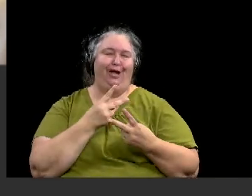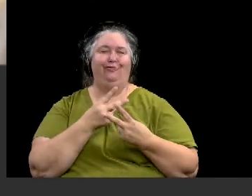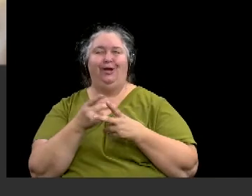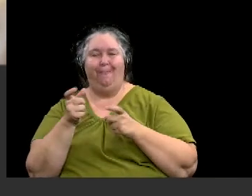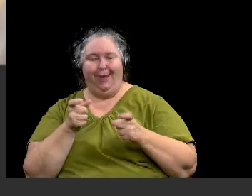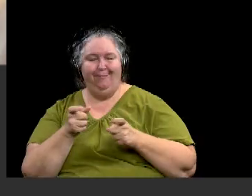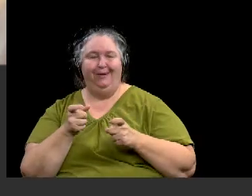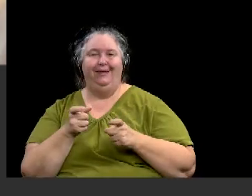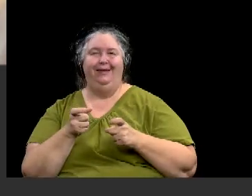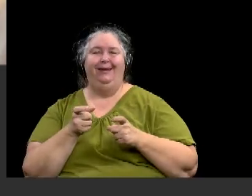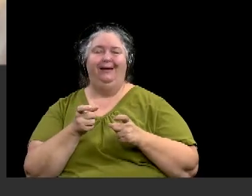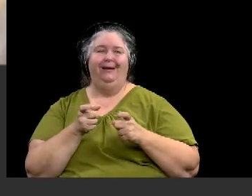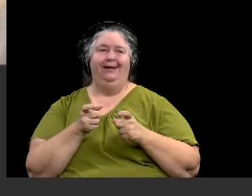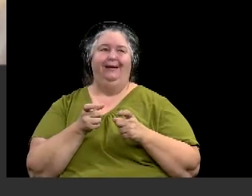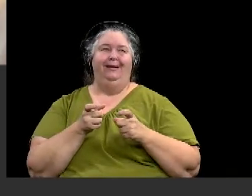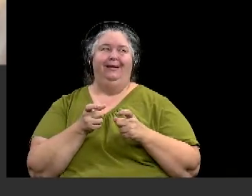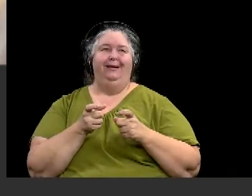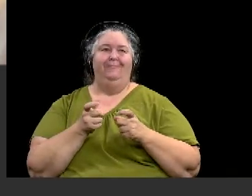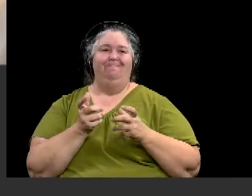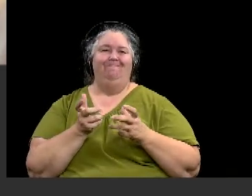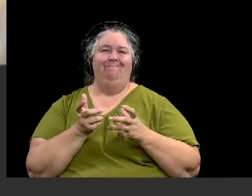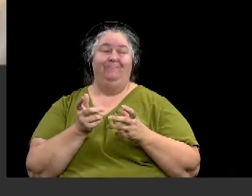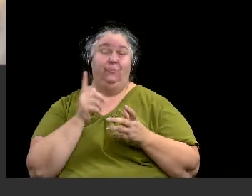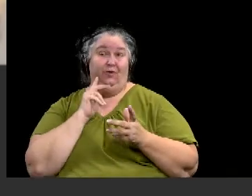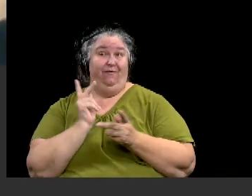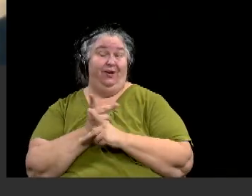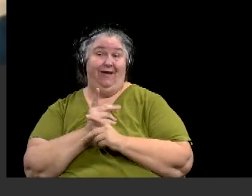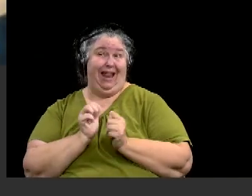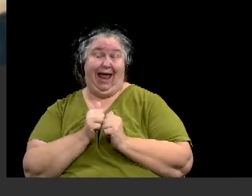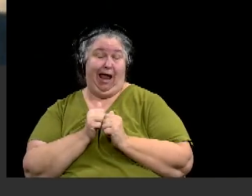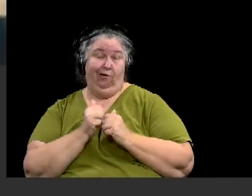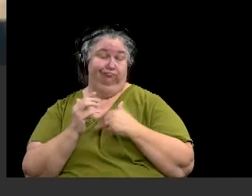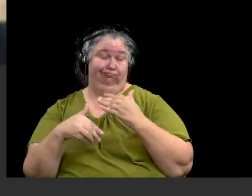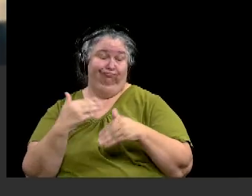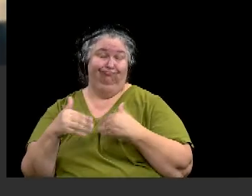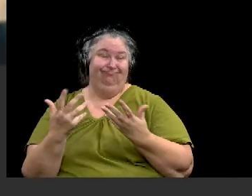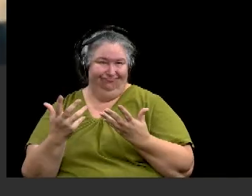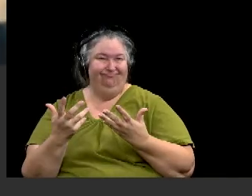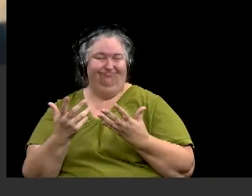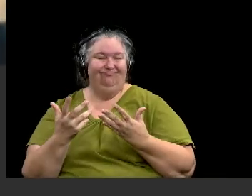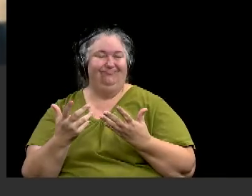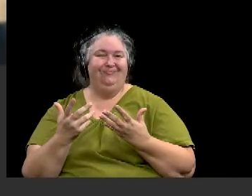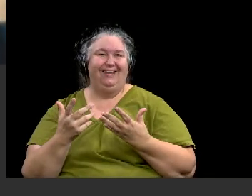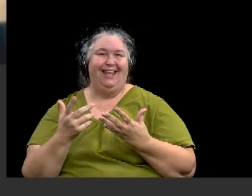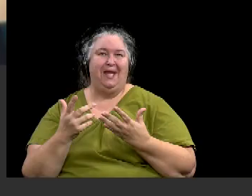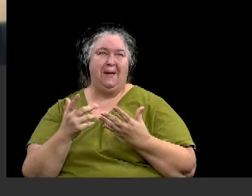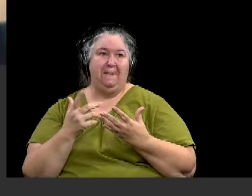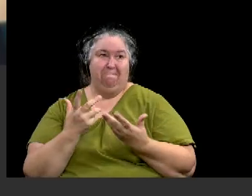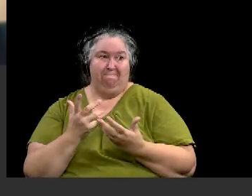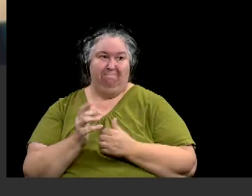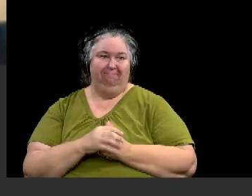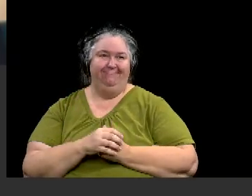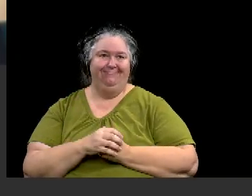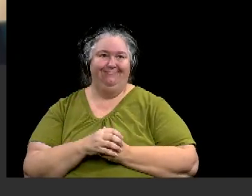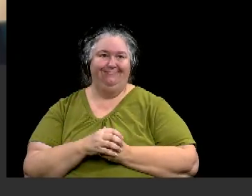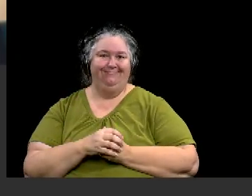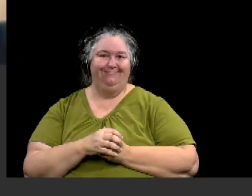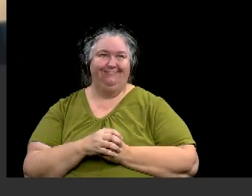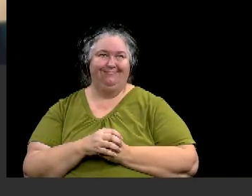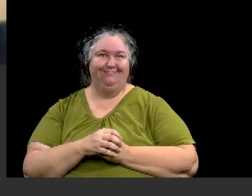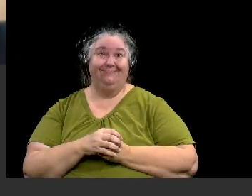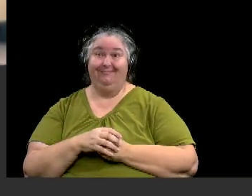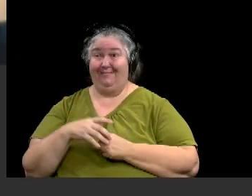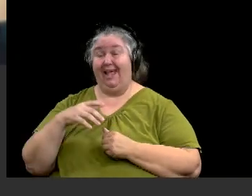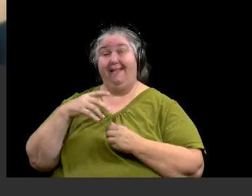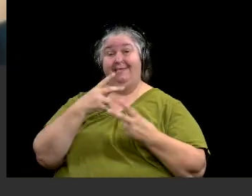figure out how we're going to roll that out. But of course, the jailers are the ones that are more